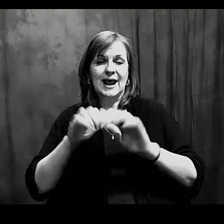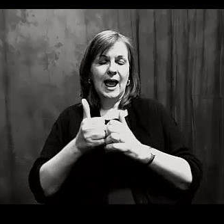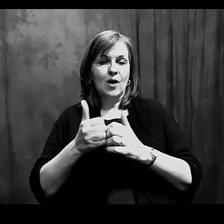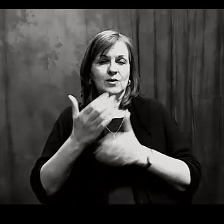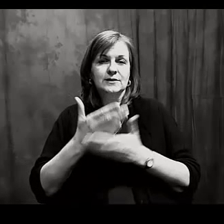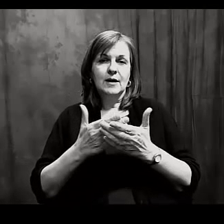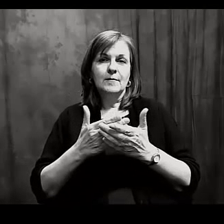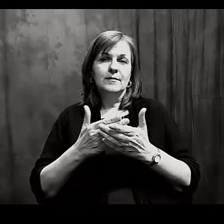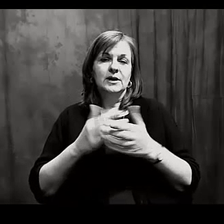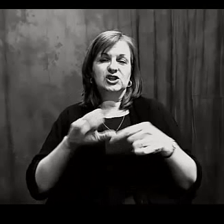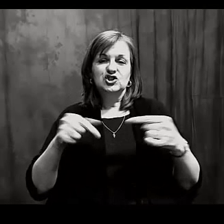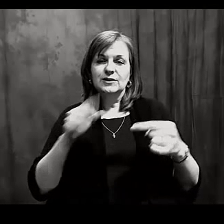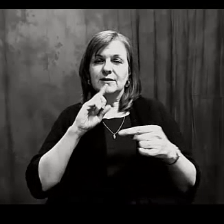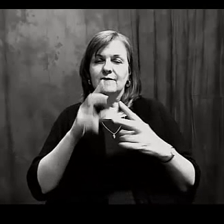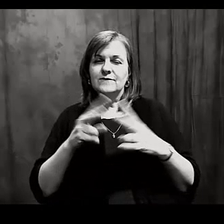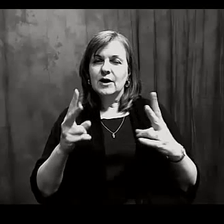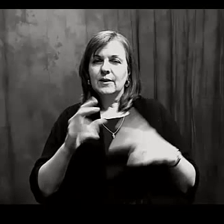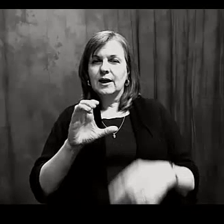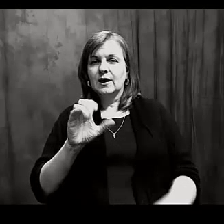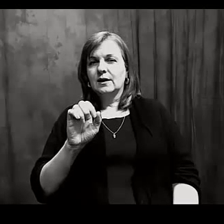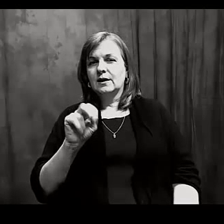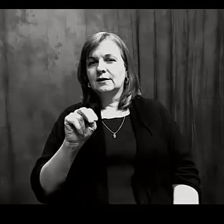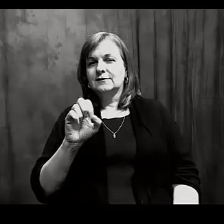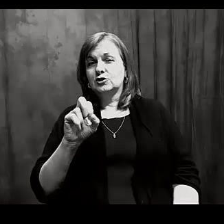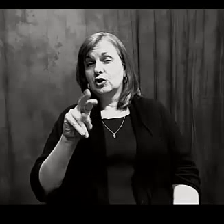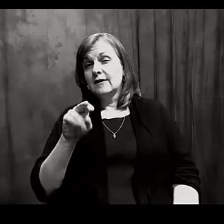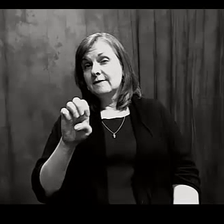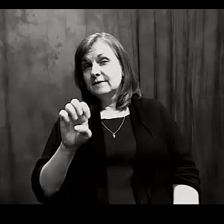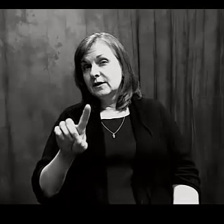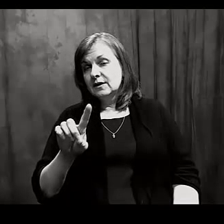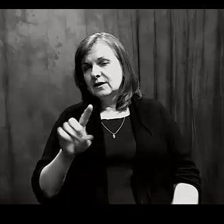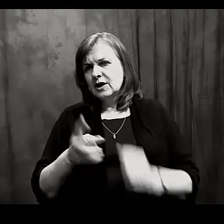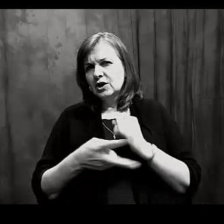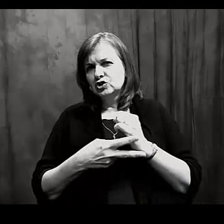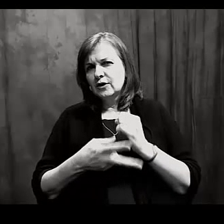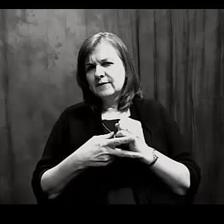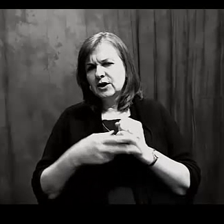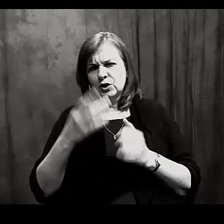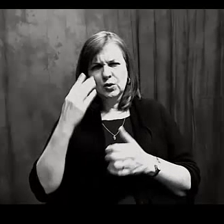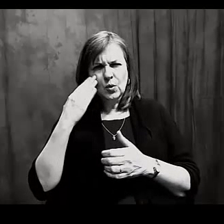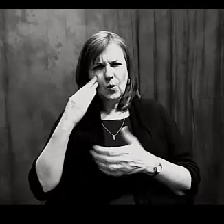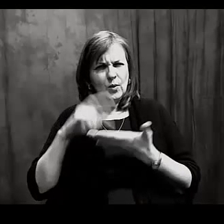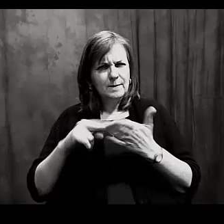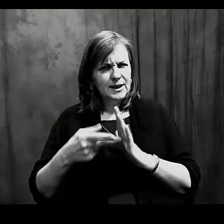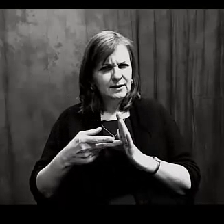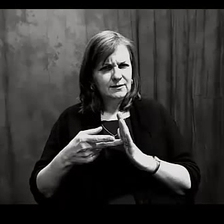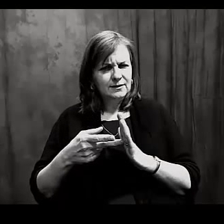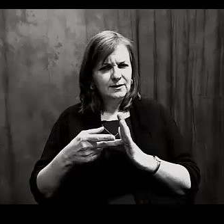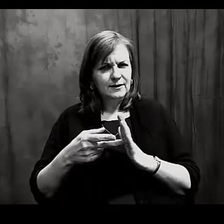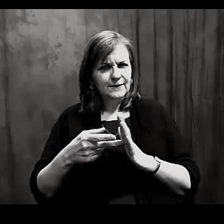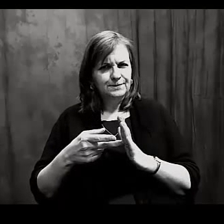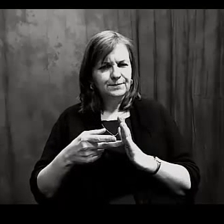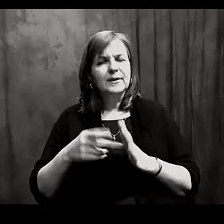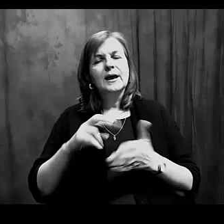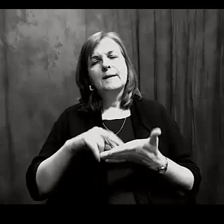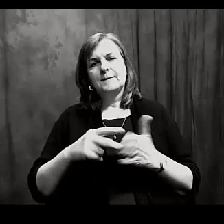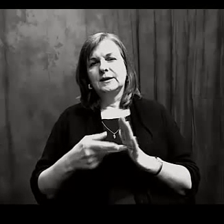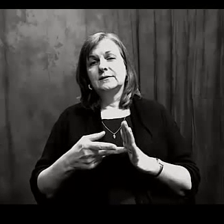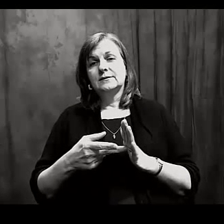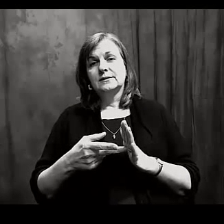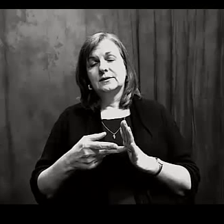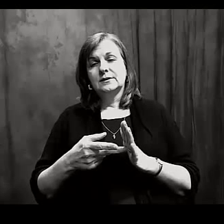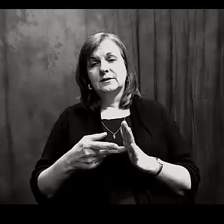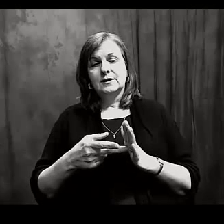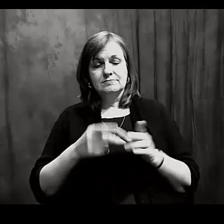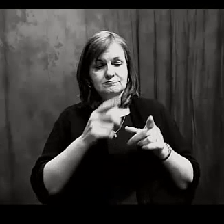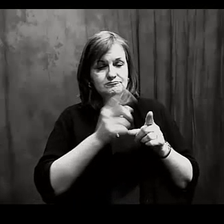some of them as being very conservative. Do you remember what that meant? If things were conservative, it